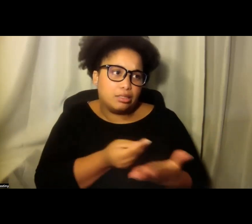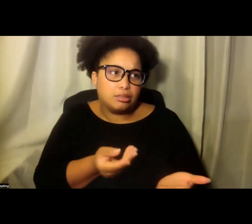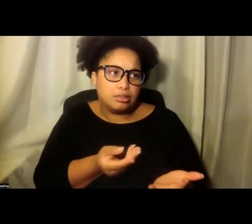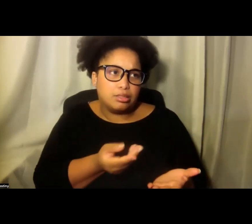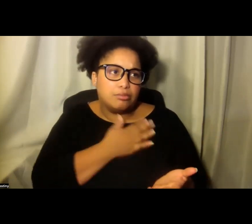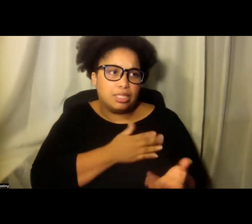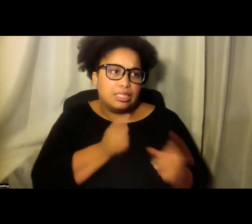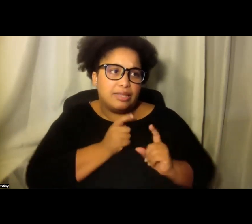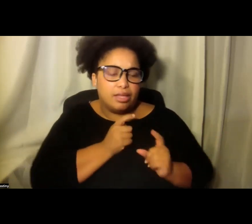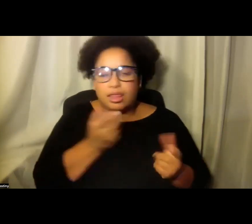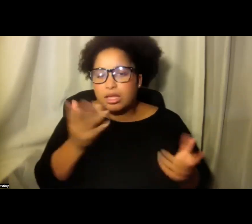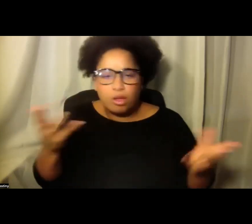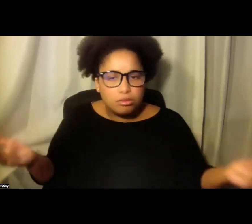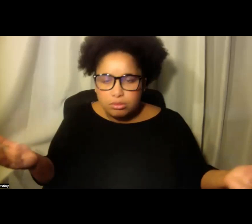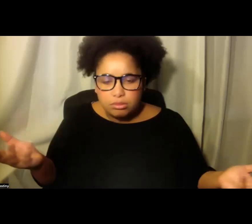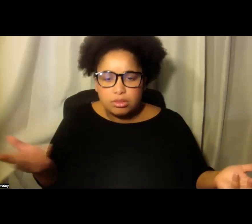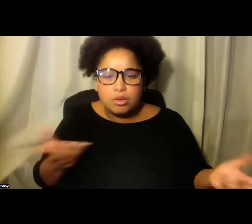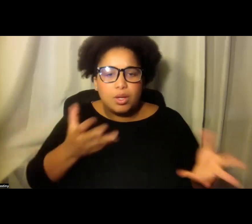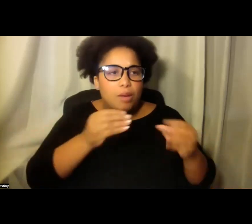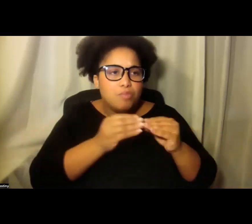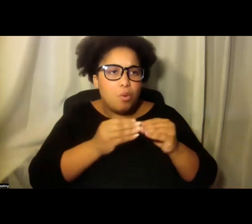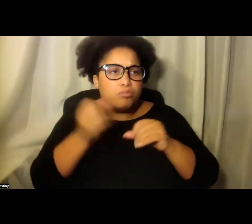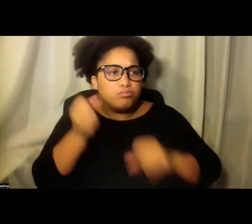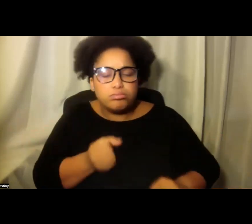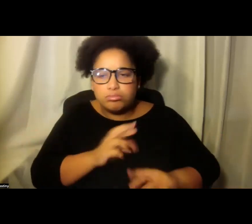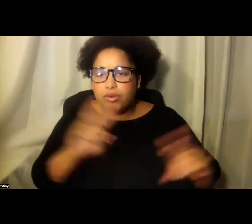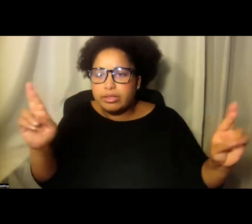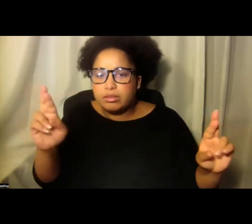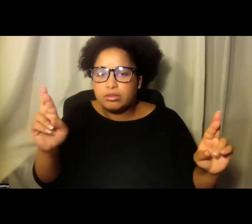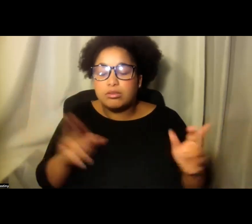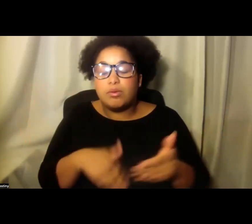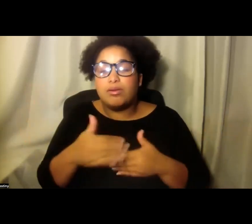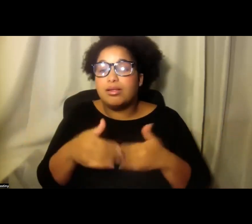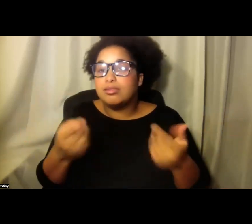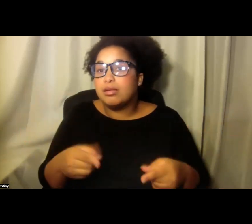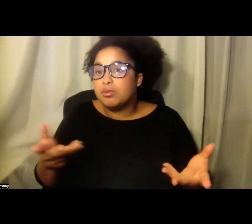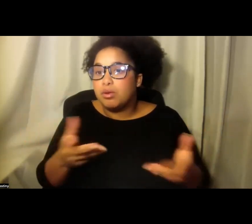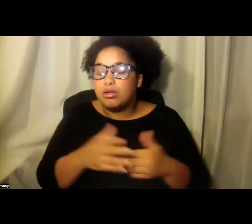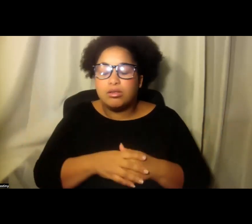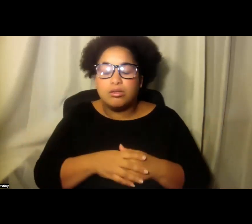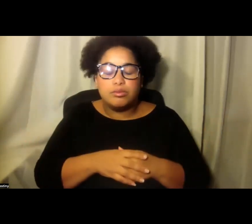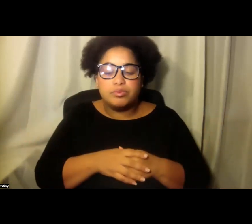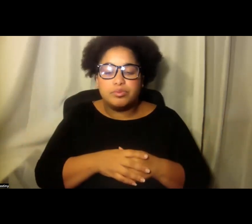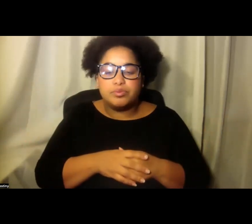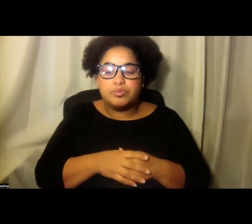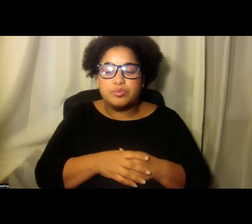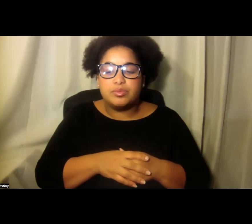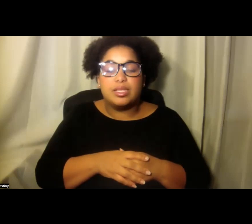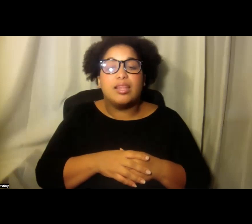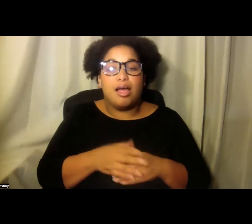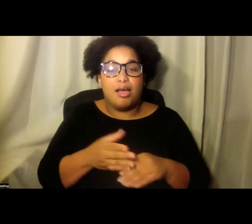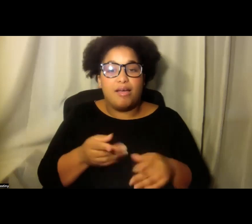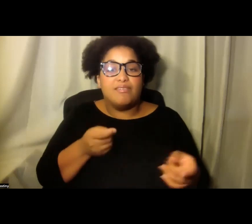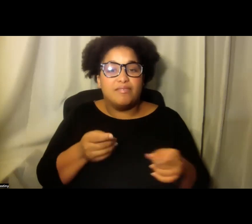give it to us. We want to get more resilient. The next thing that happened was I went with the facility director from the food